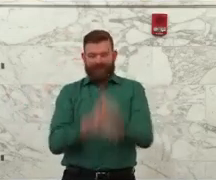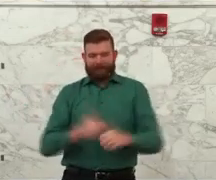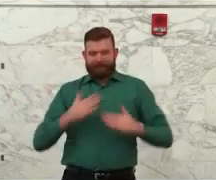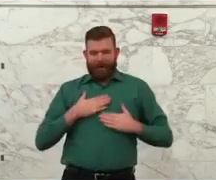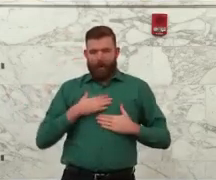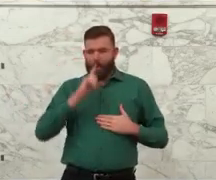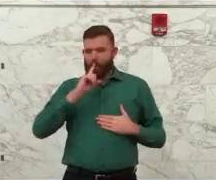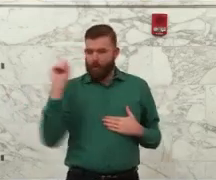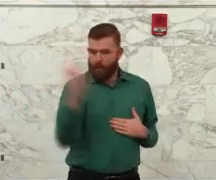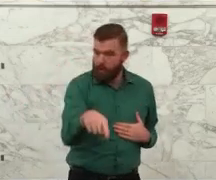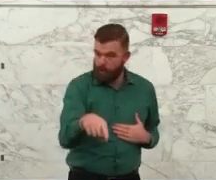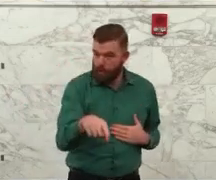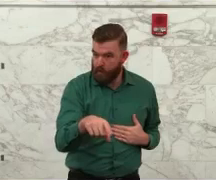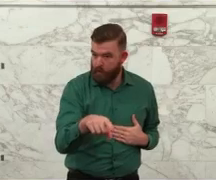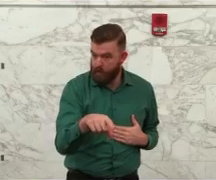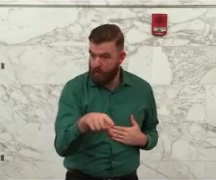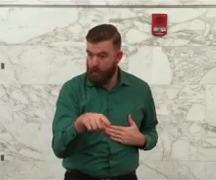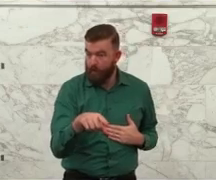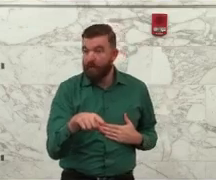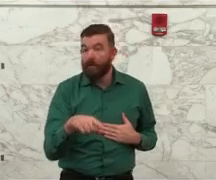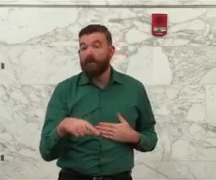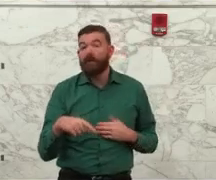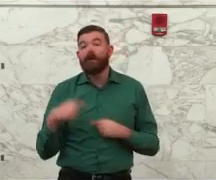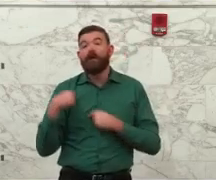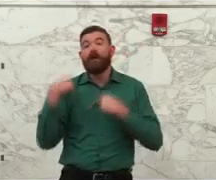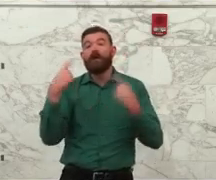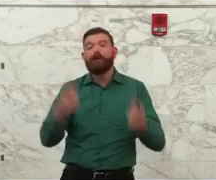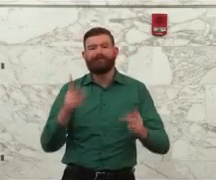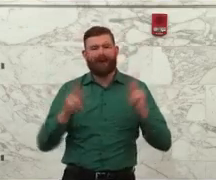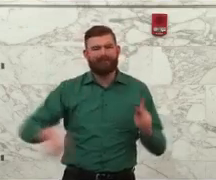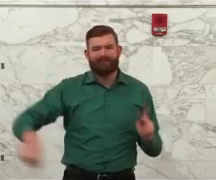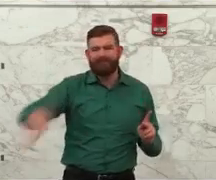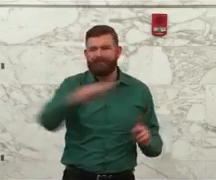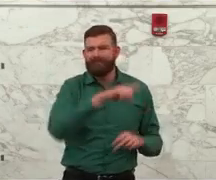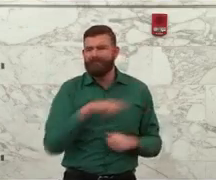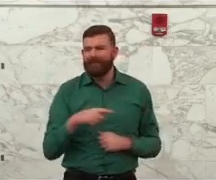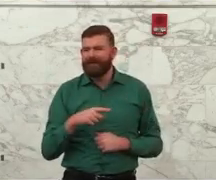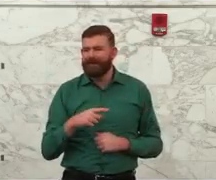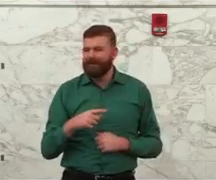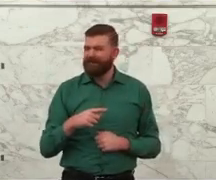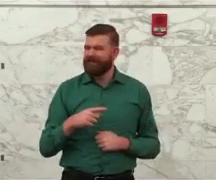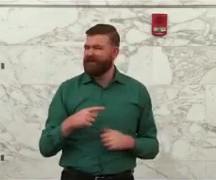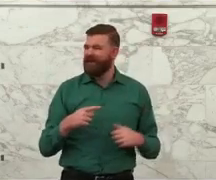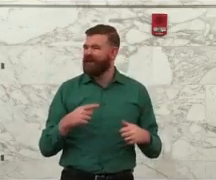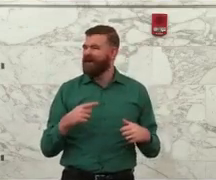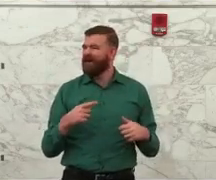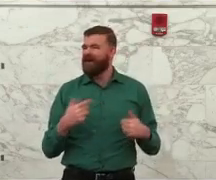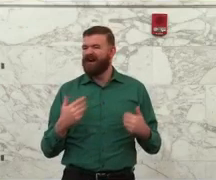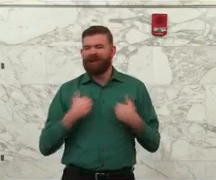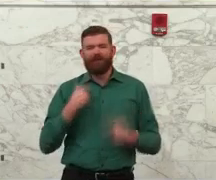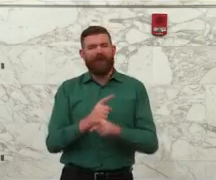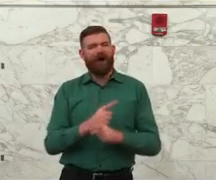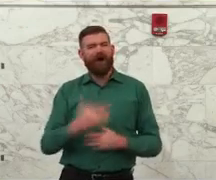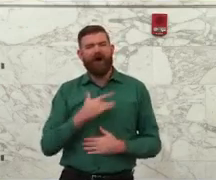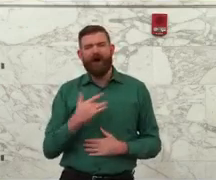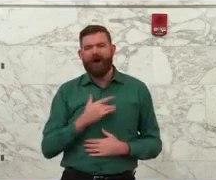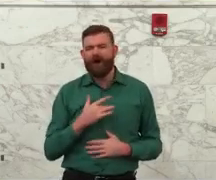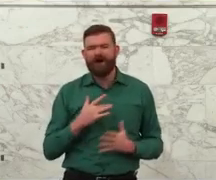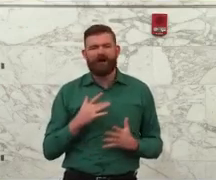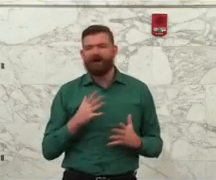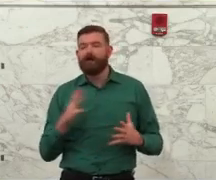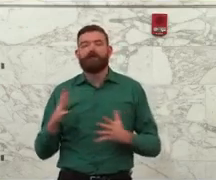days. Folks' hearts are in the right place. That's not the question. But we have got to run this state with one set of rules, and